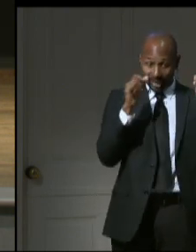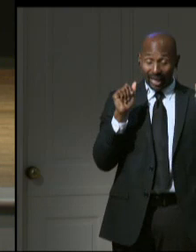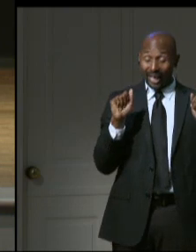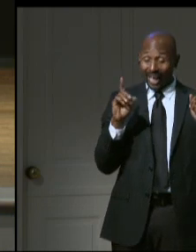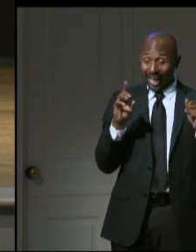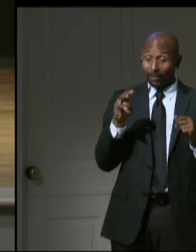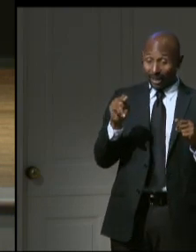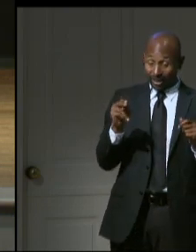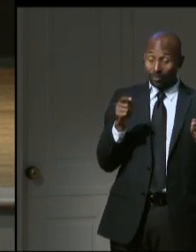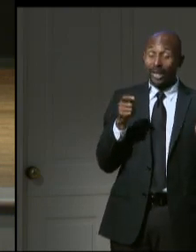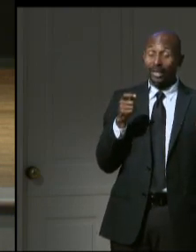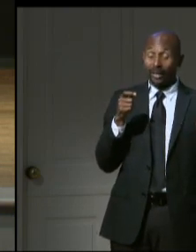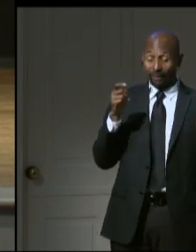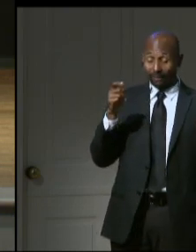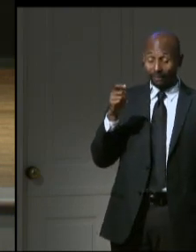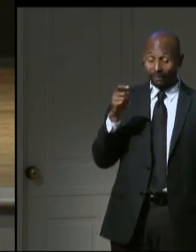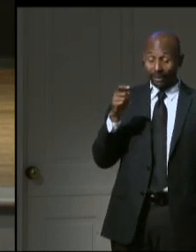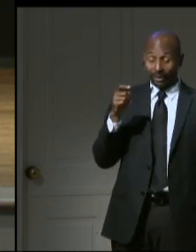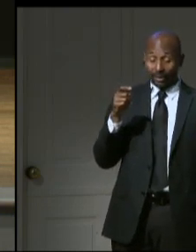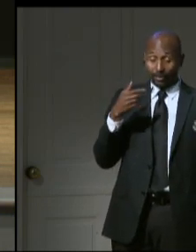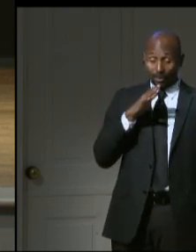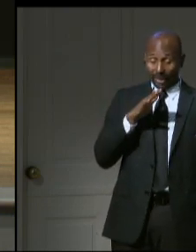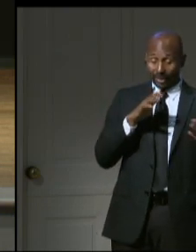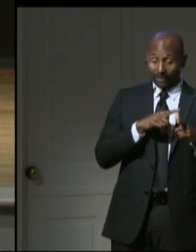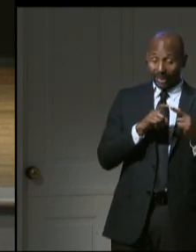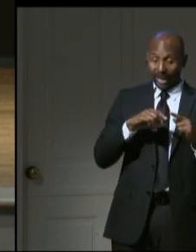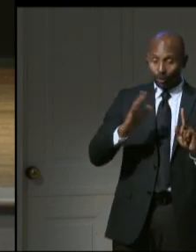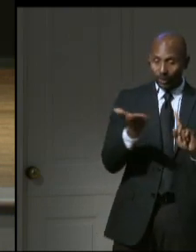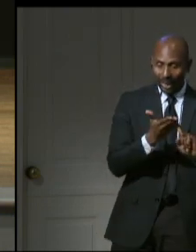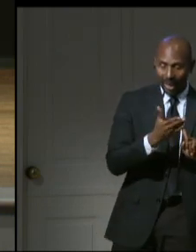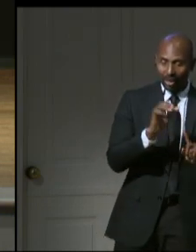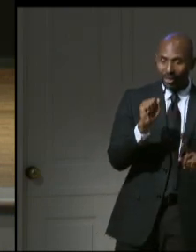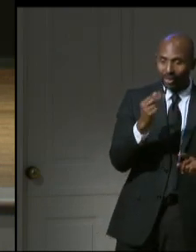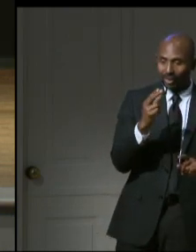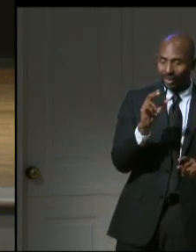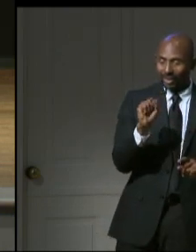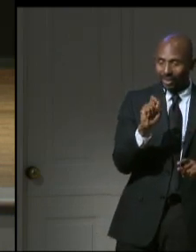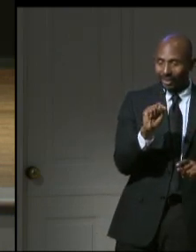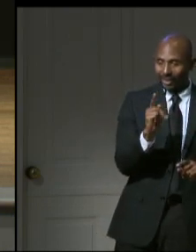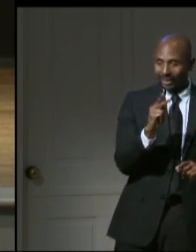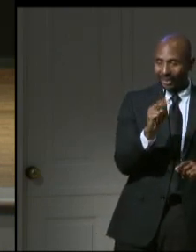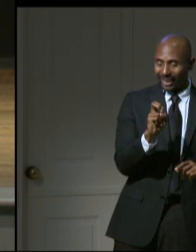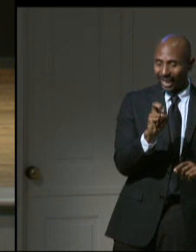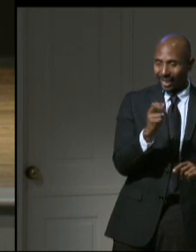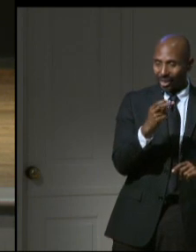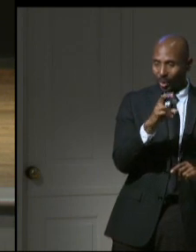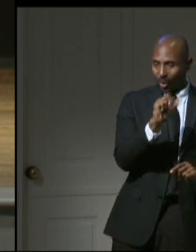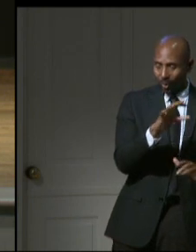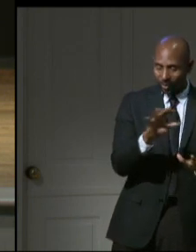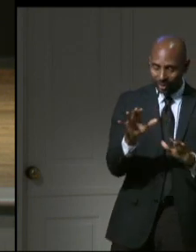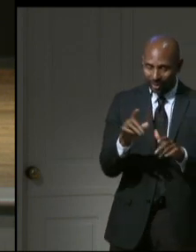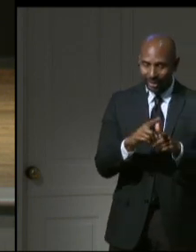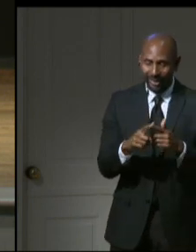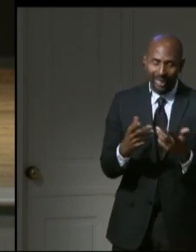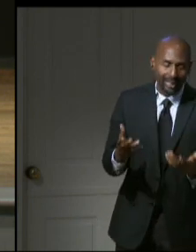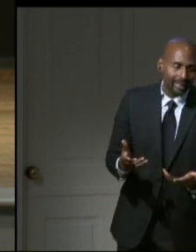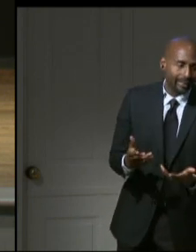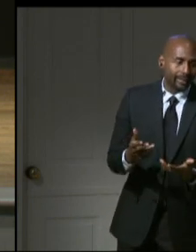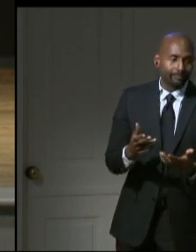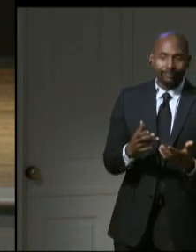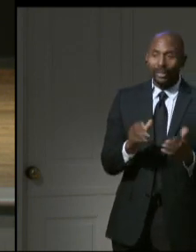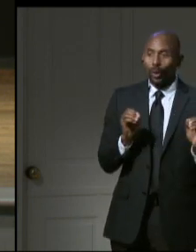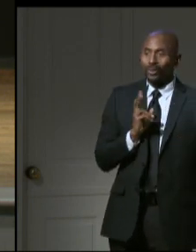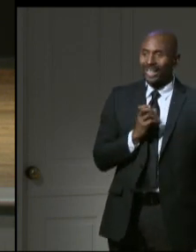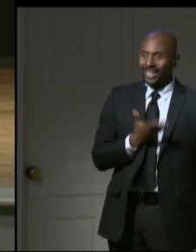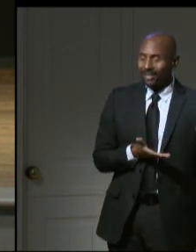how do I become more aware? Like, I don't need like direct attribution, but there's no citations the same way there is in like a scholarly journal. I